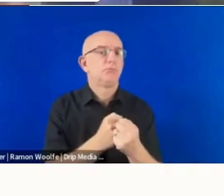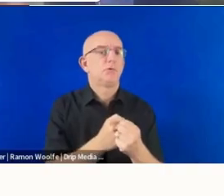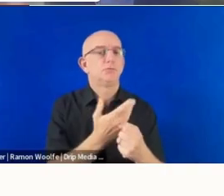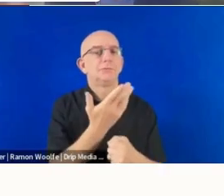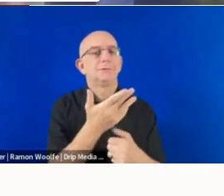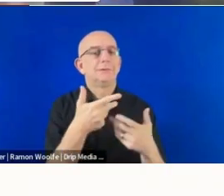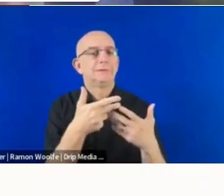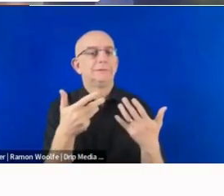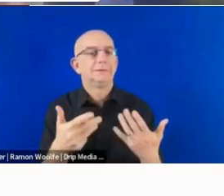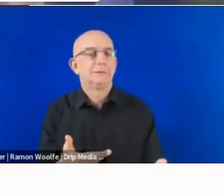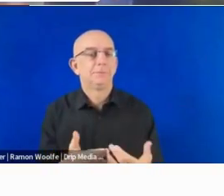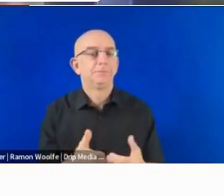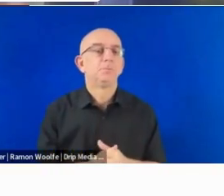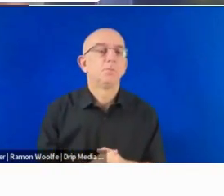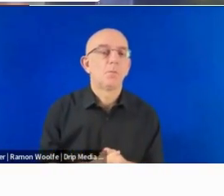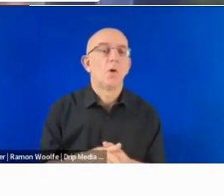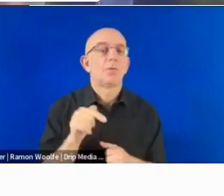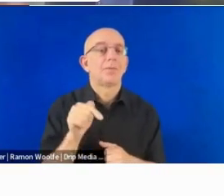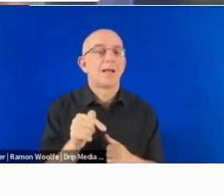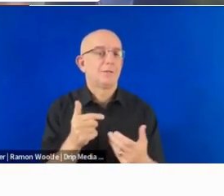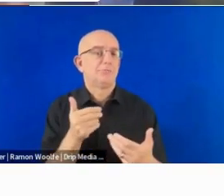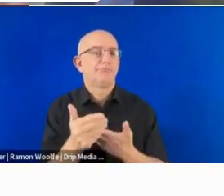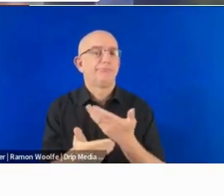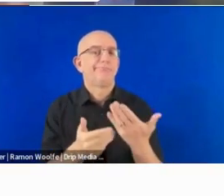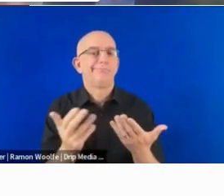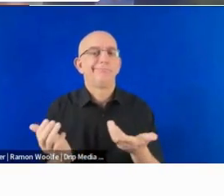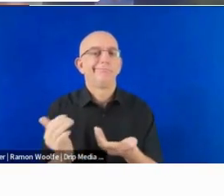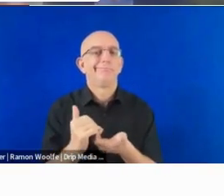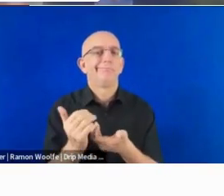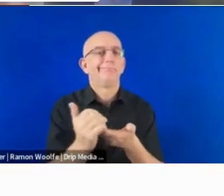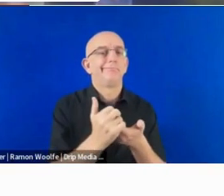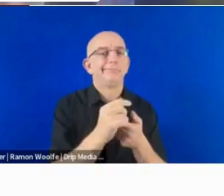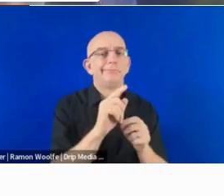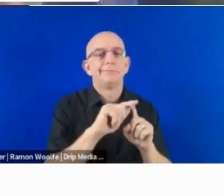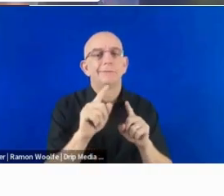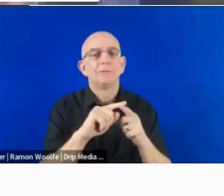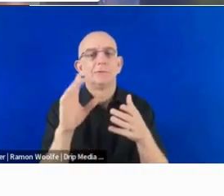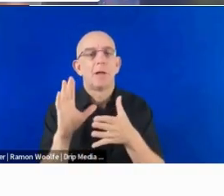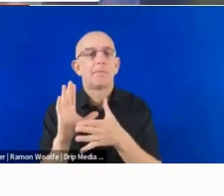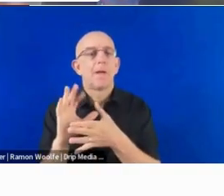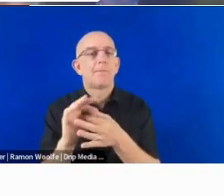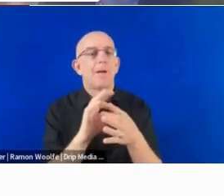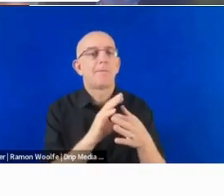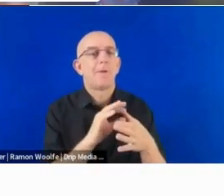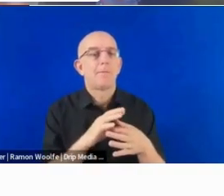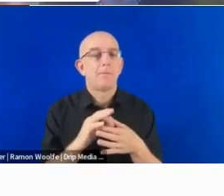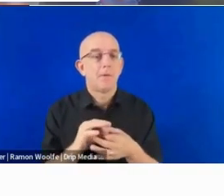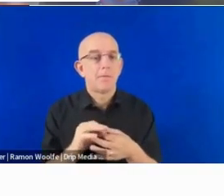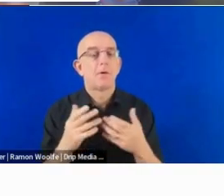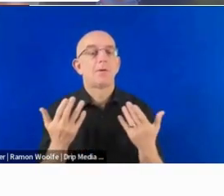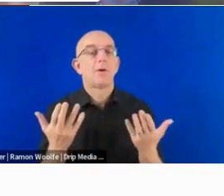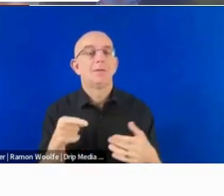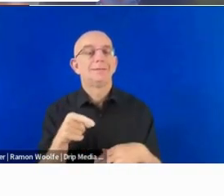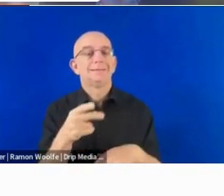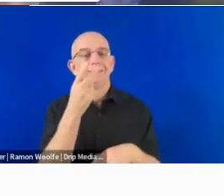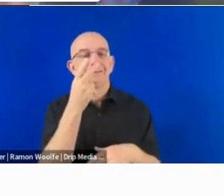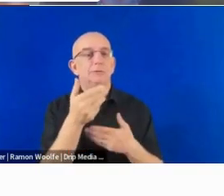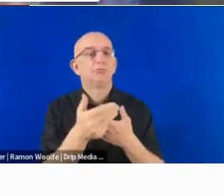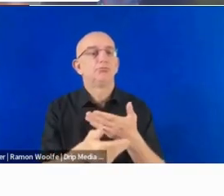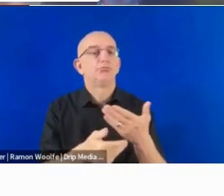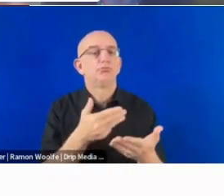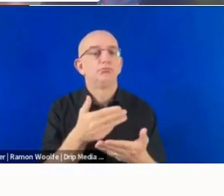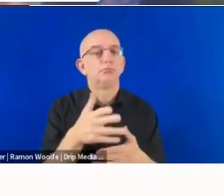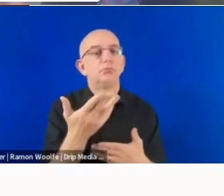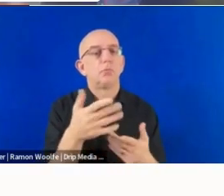Participants are encouraged to own and implement creative solutions suitable for their context. Next